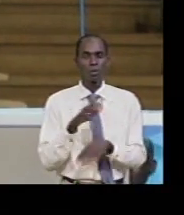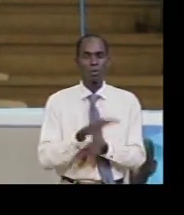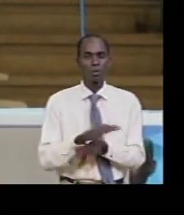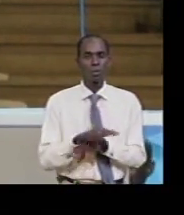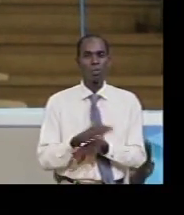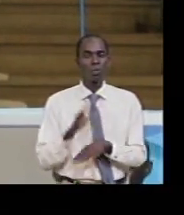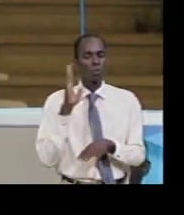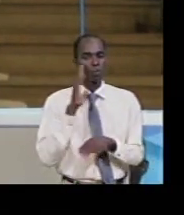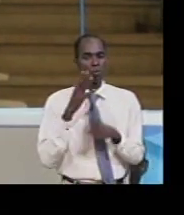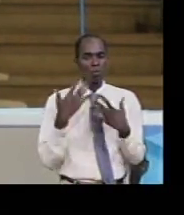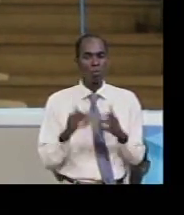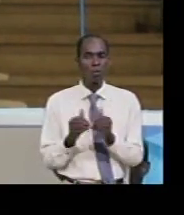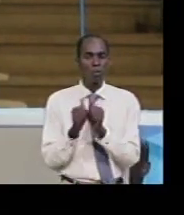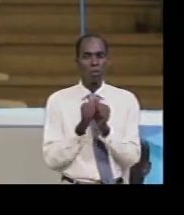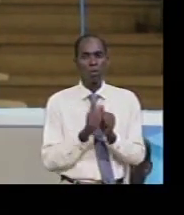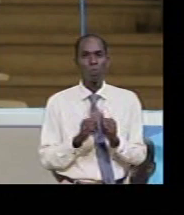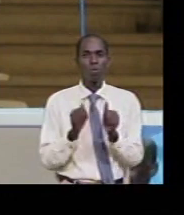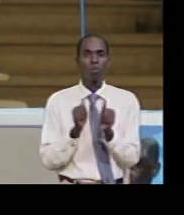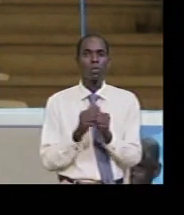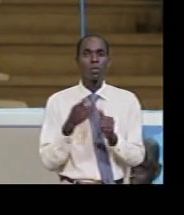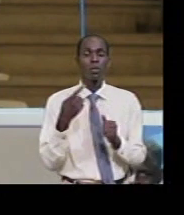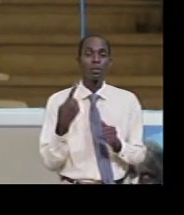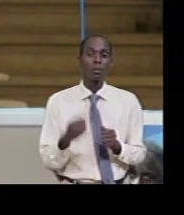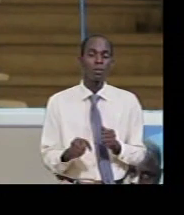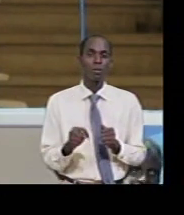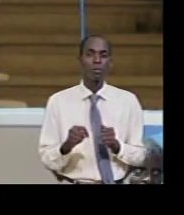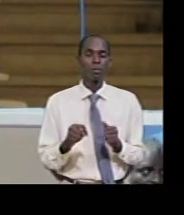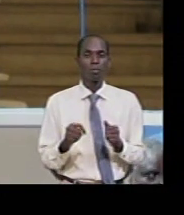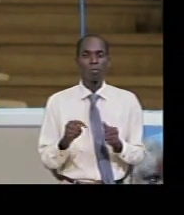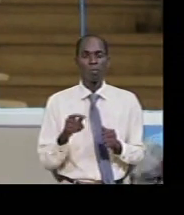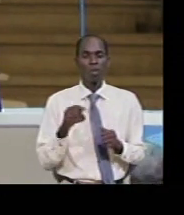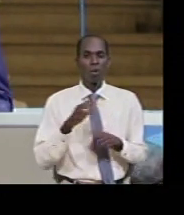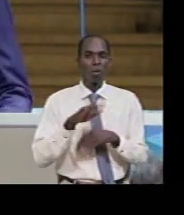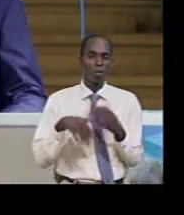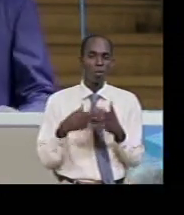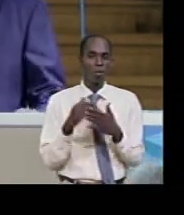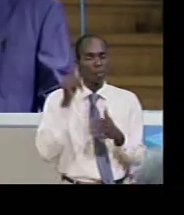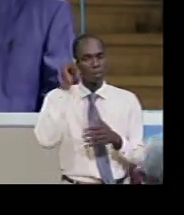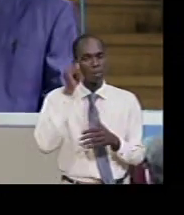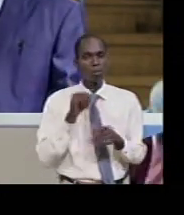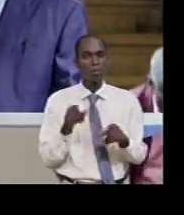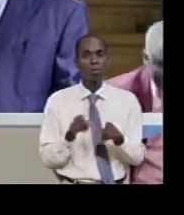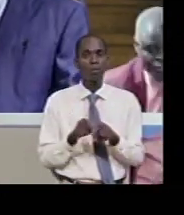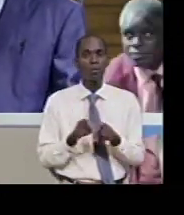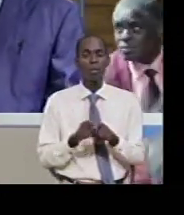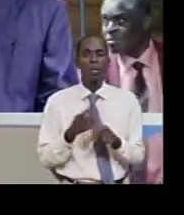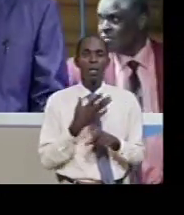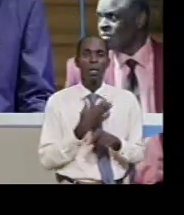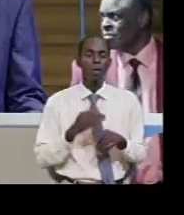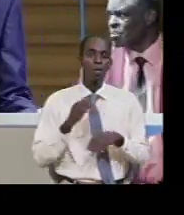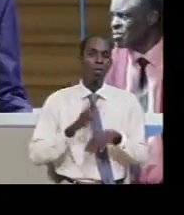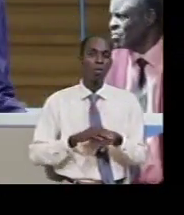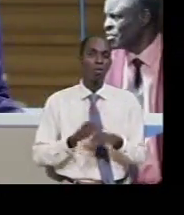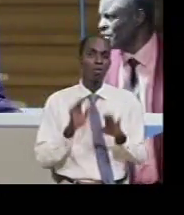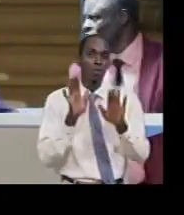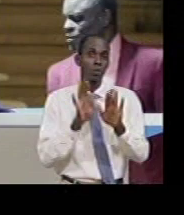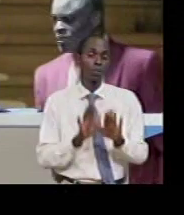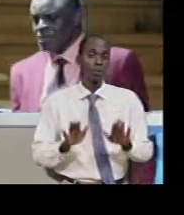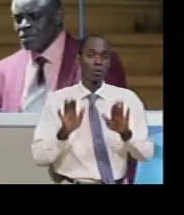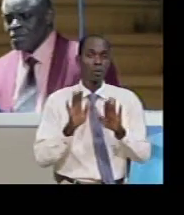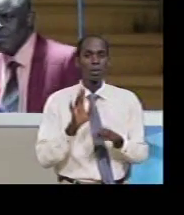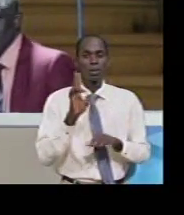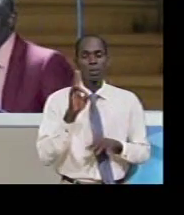Sunday, 7:30, we have family combined Sunday service. Don't miss any of this